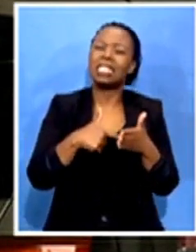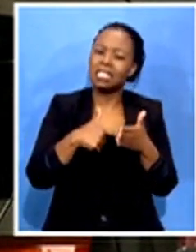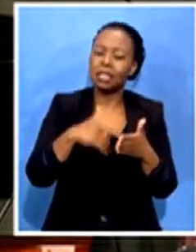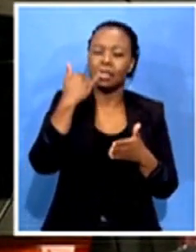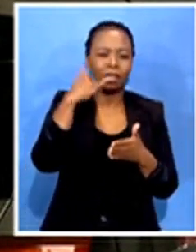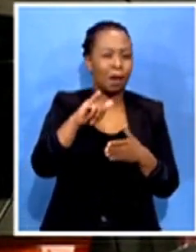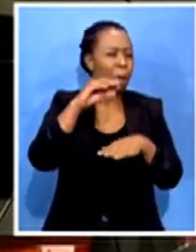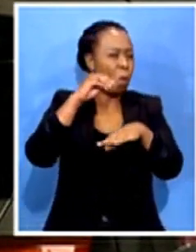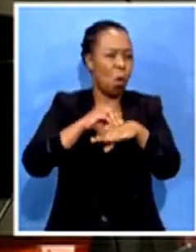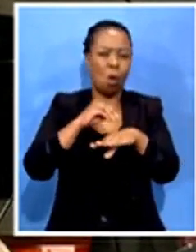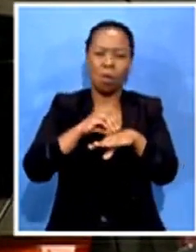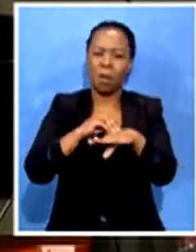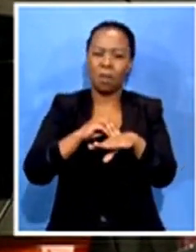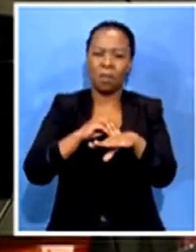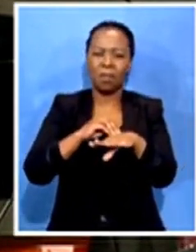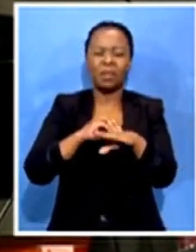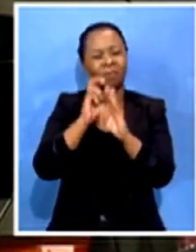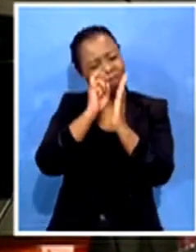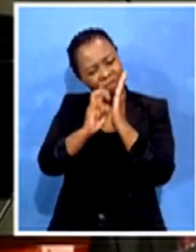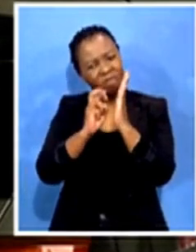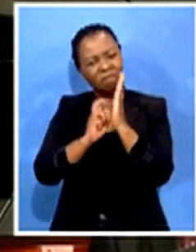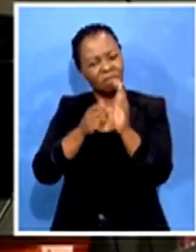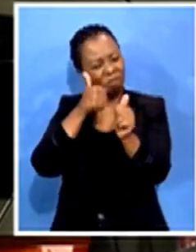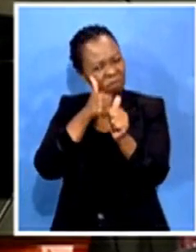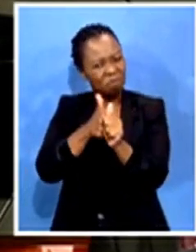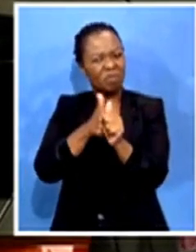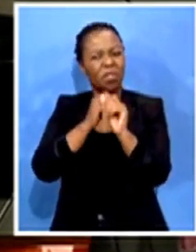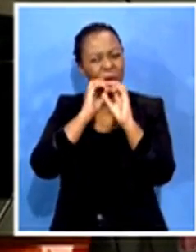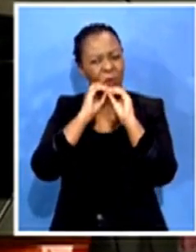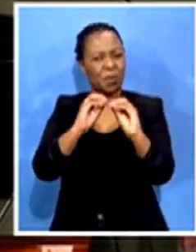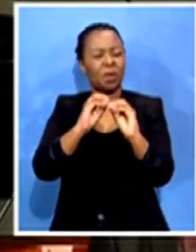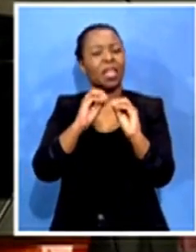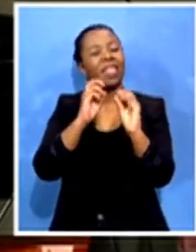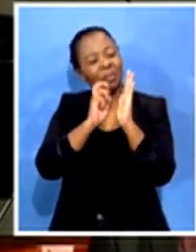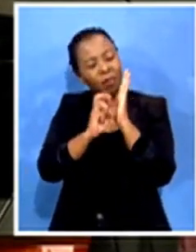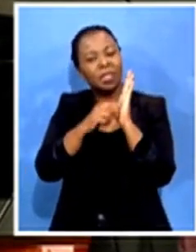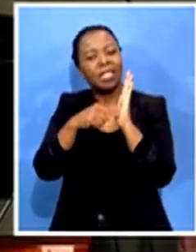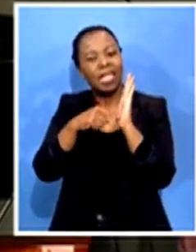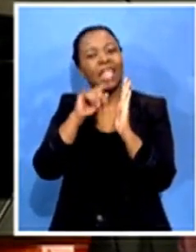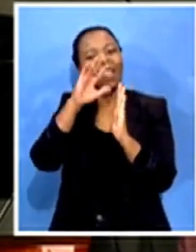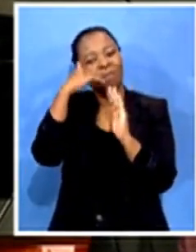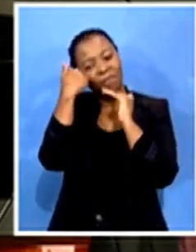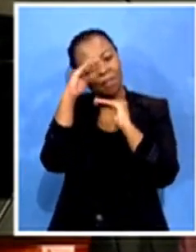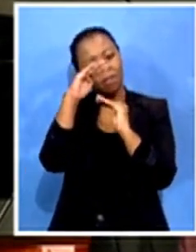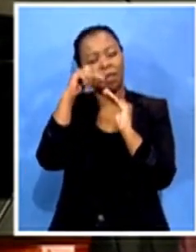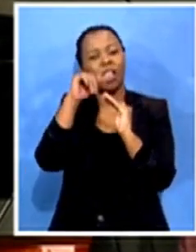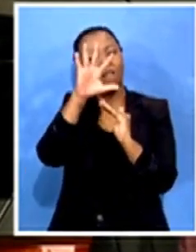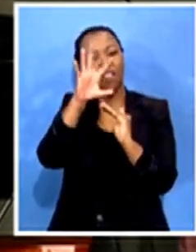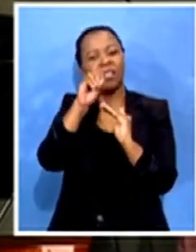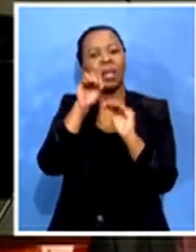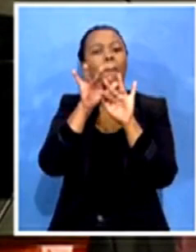the regulations of 50 people, but also not taking someone who has passed